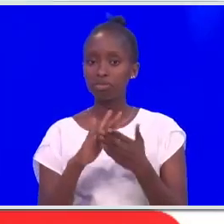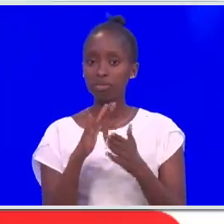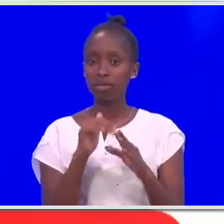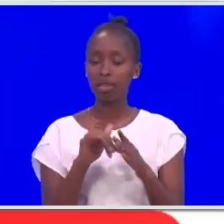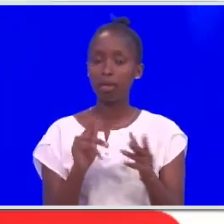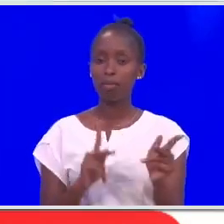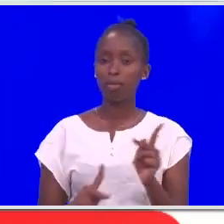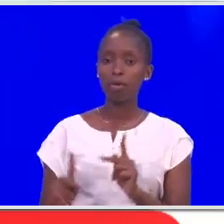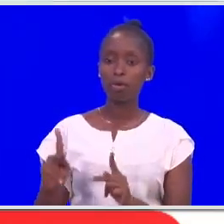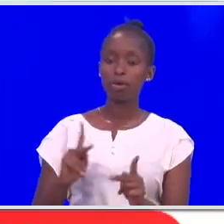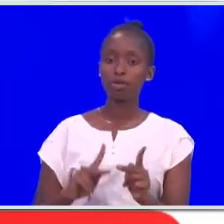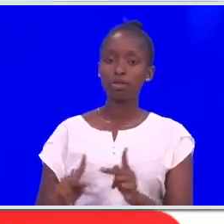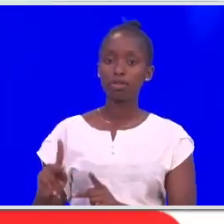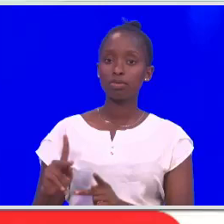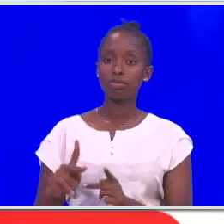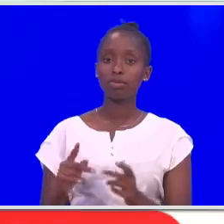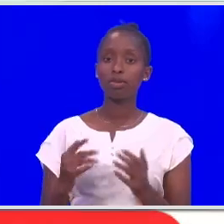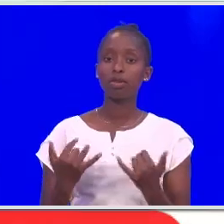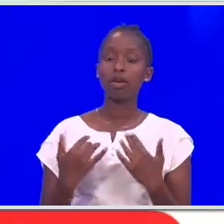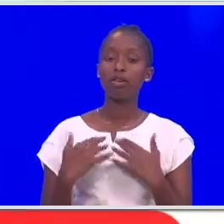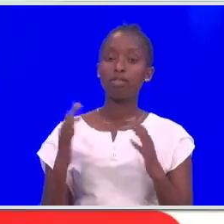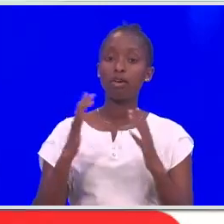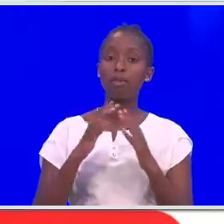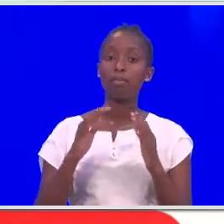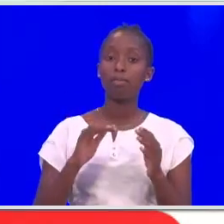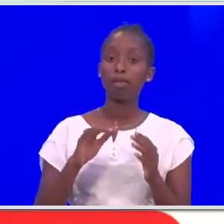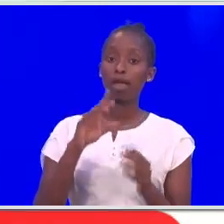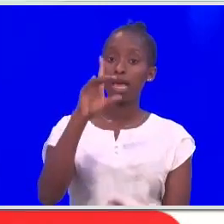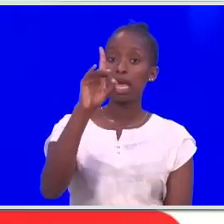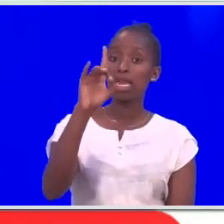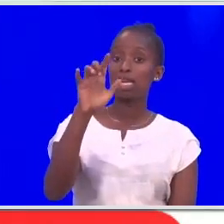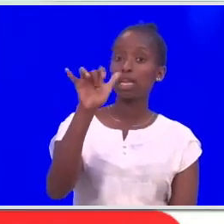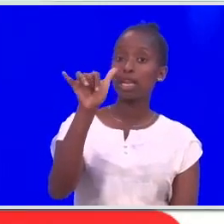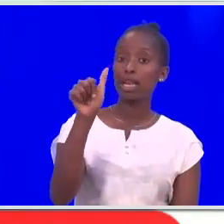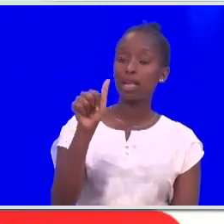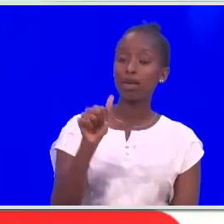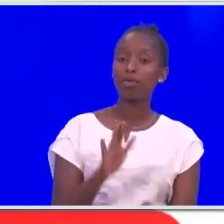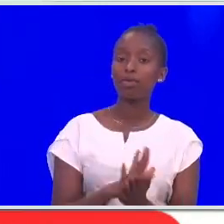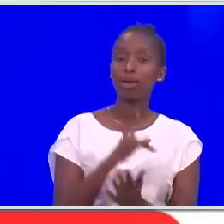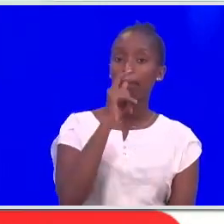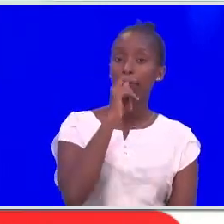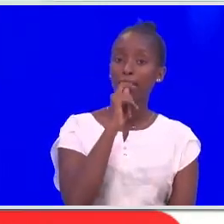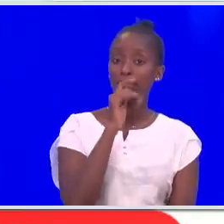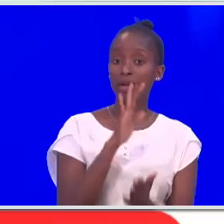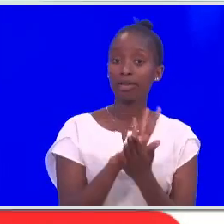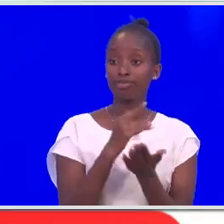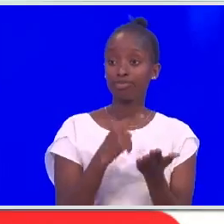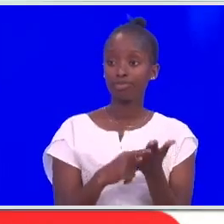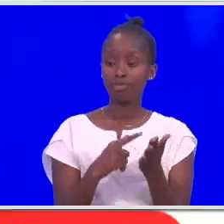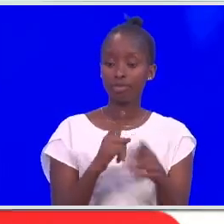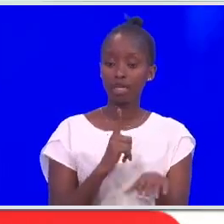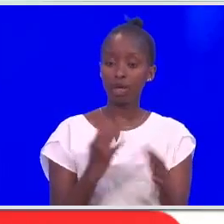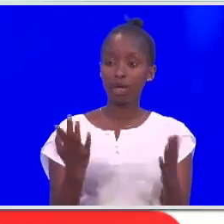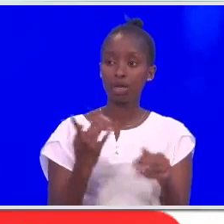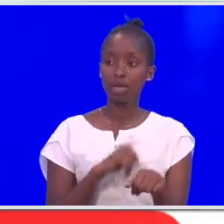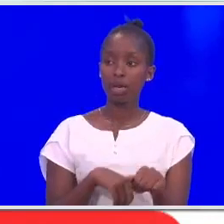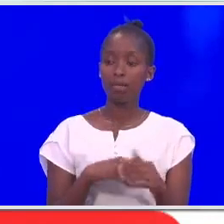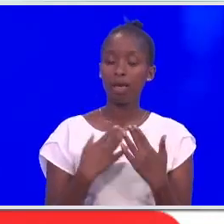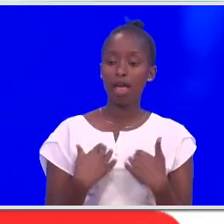example? And there shouldn't be huge delay between Tanzania, Uganda, and Kenya, where now, by having lengthy process, we